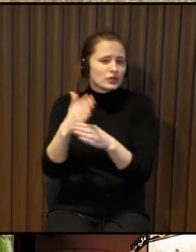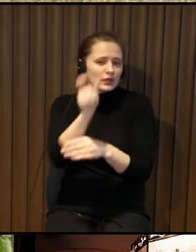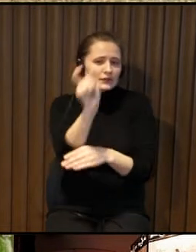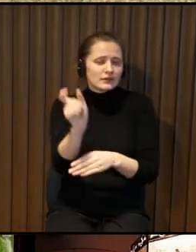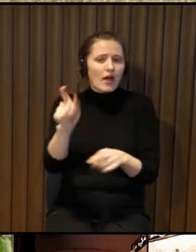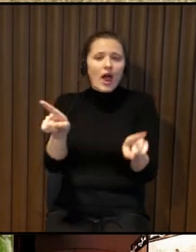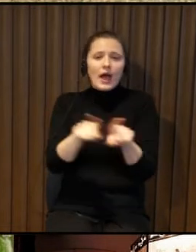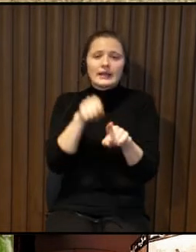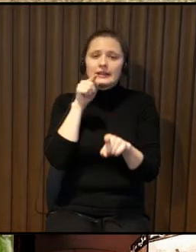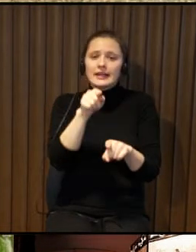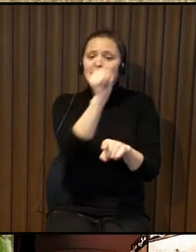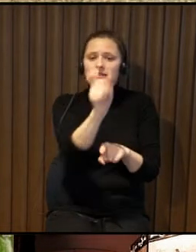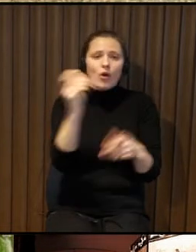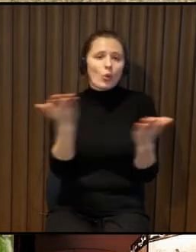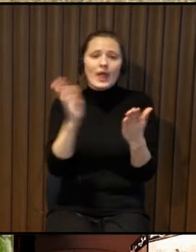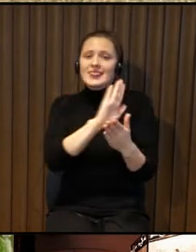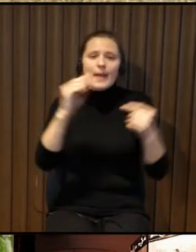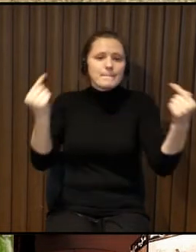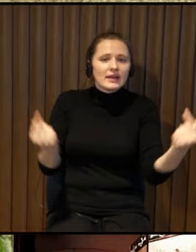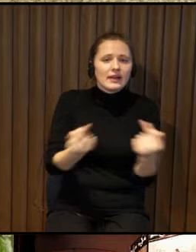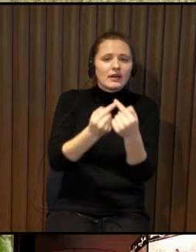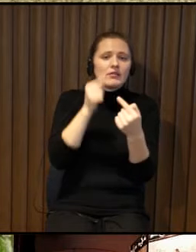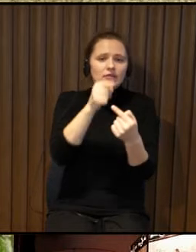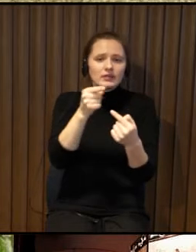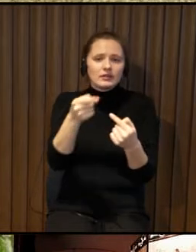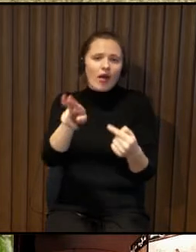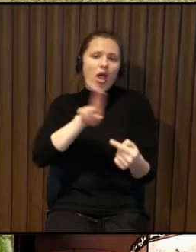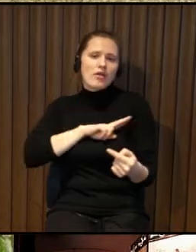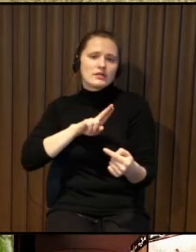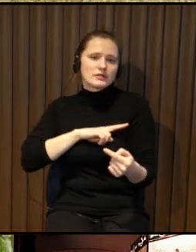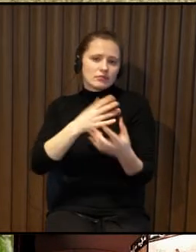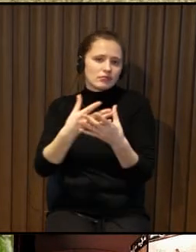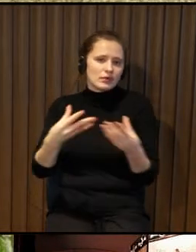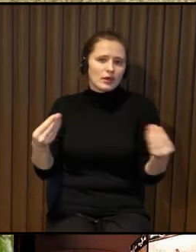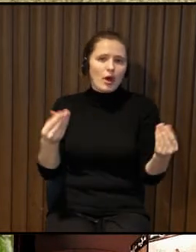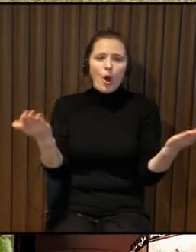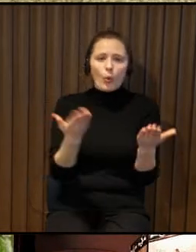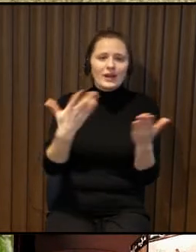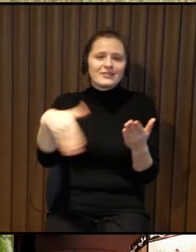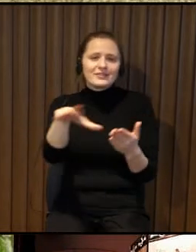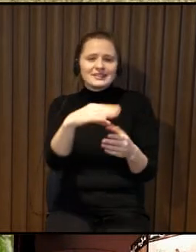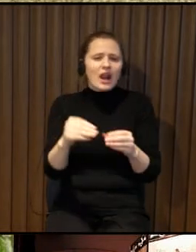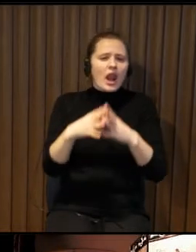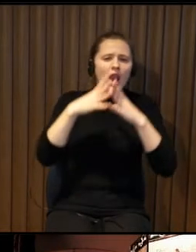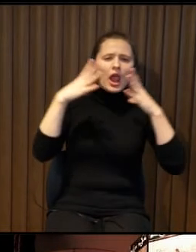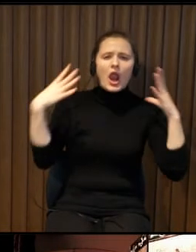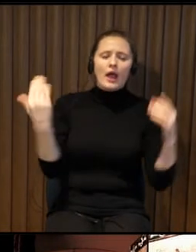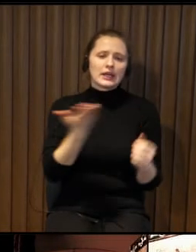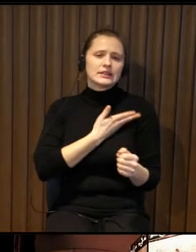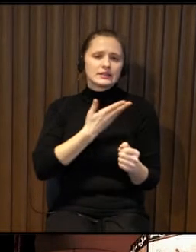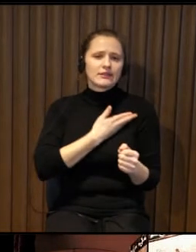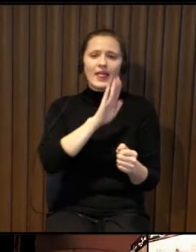The fittest are not those with might and power, but those who have had to adapt to survive.